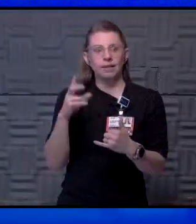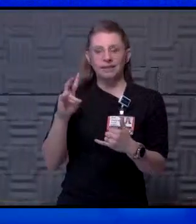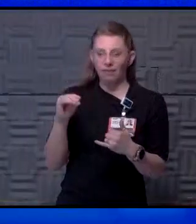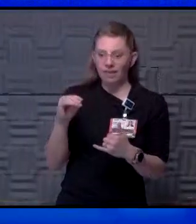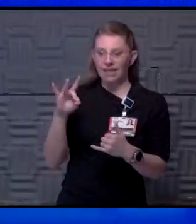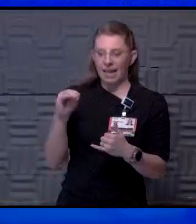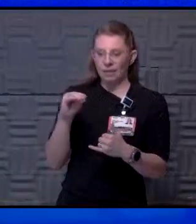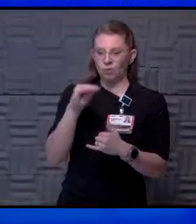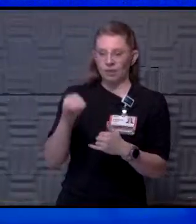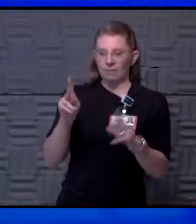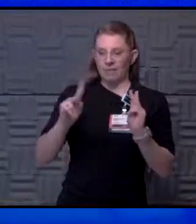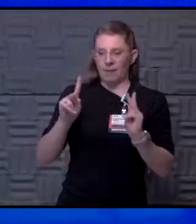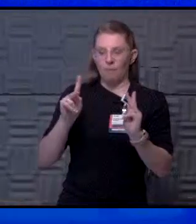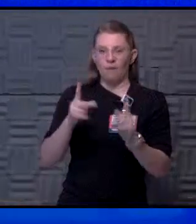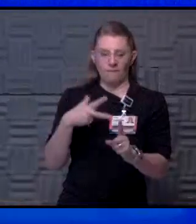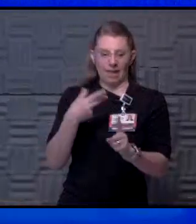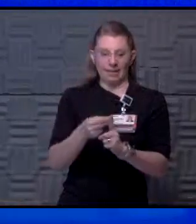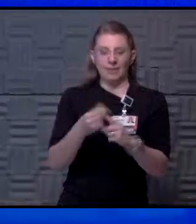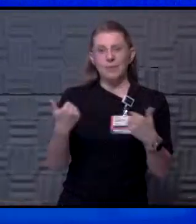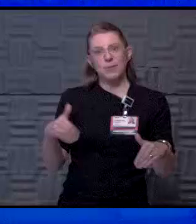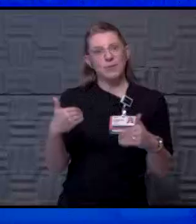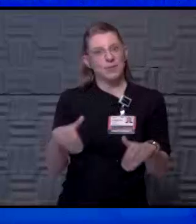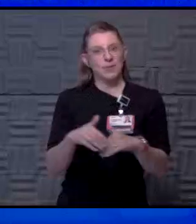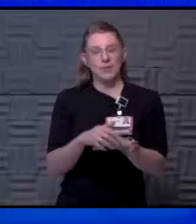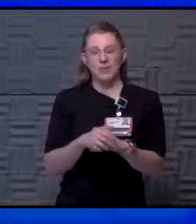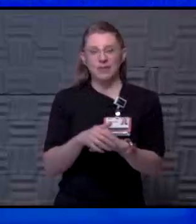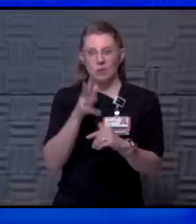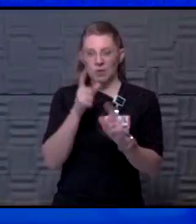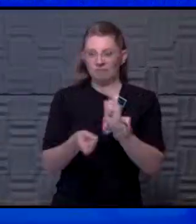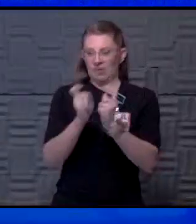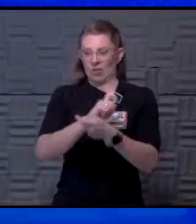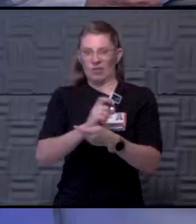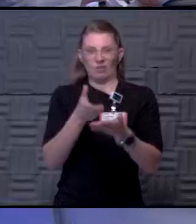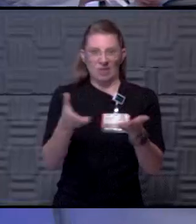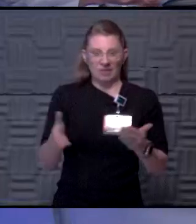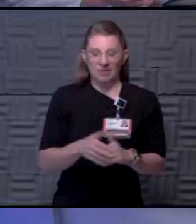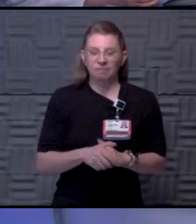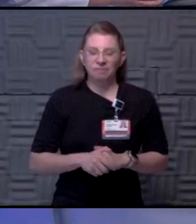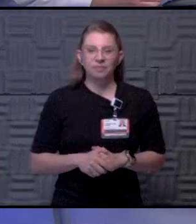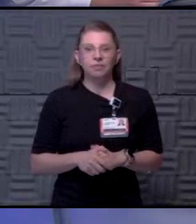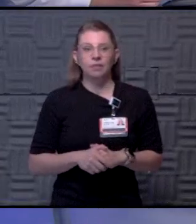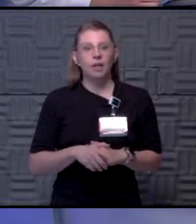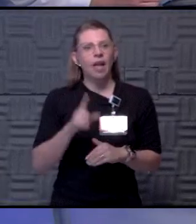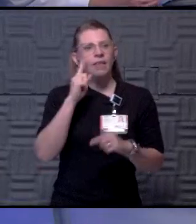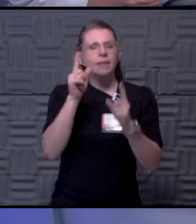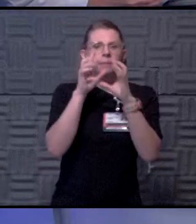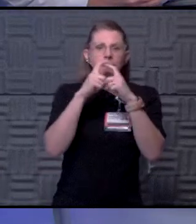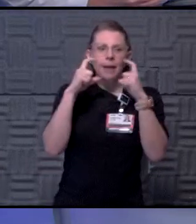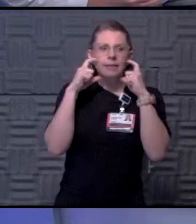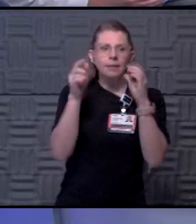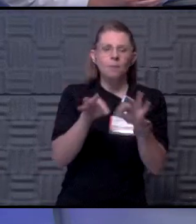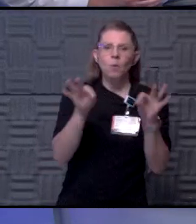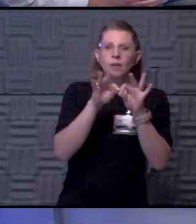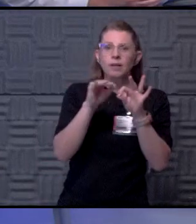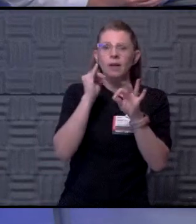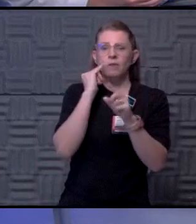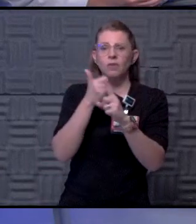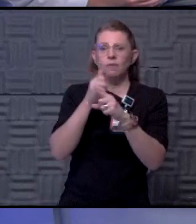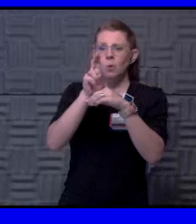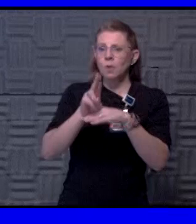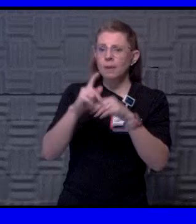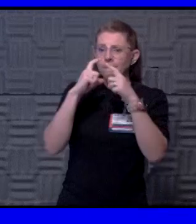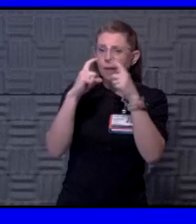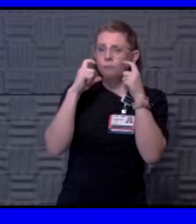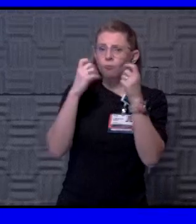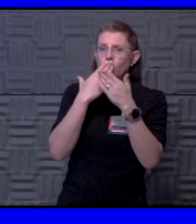80% of people vaccinated, it is a different story at that point. Well, I think the masks are important just because if you are having your mask on, again, it is a